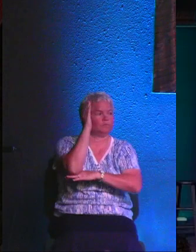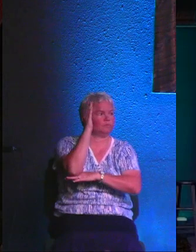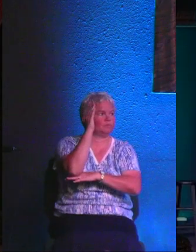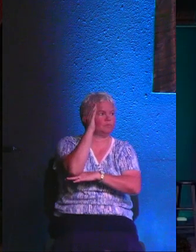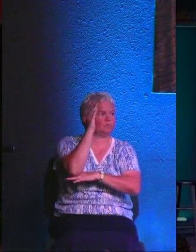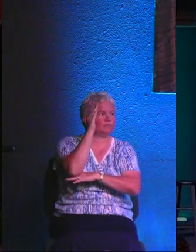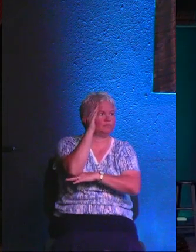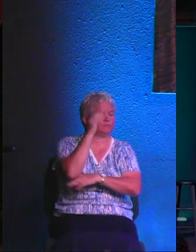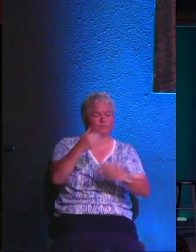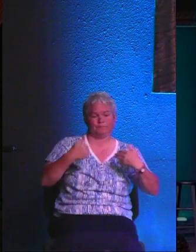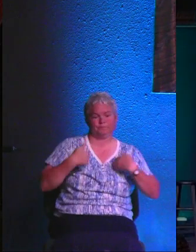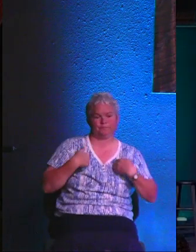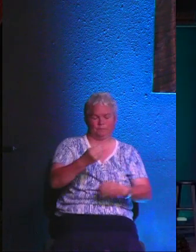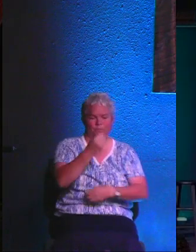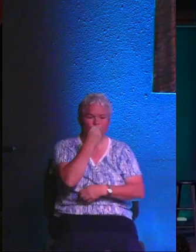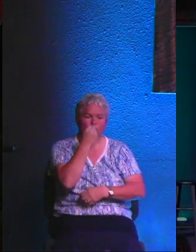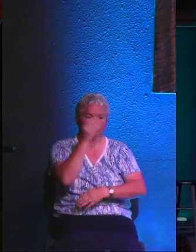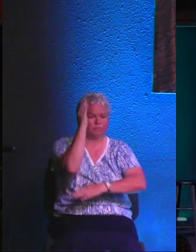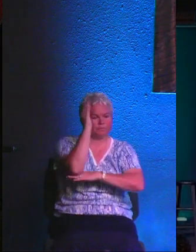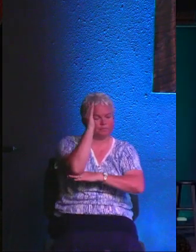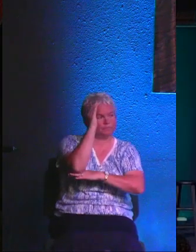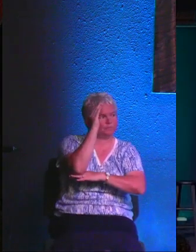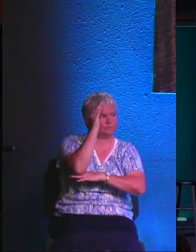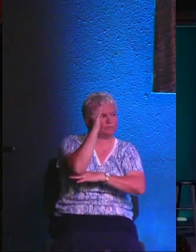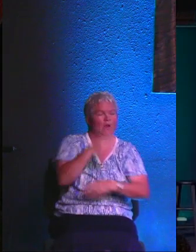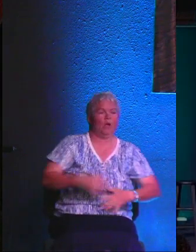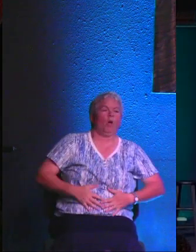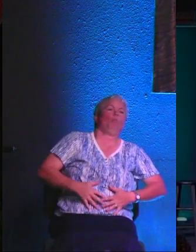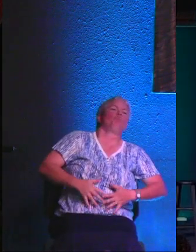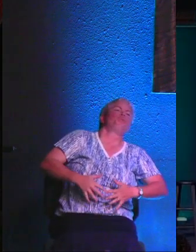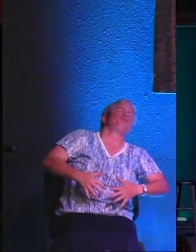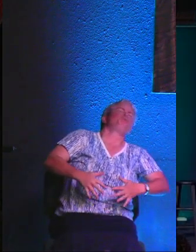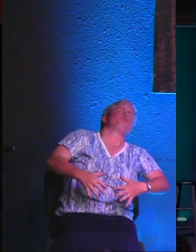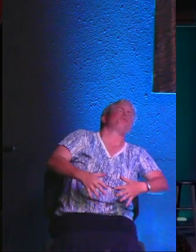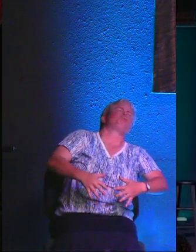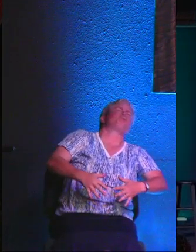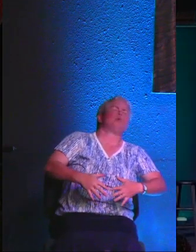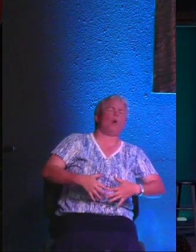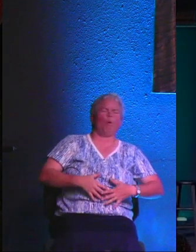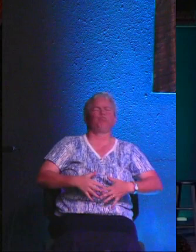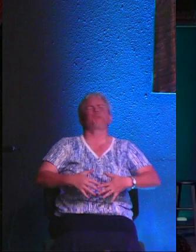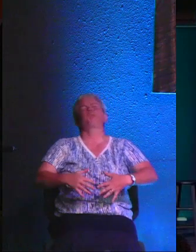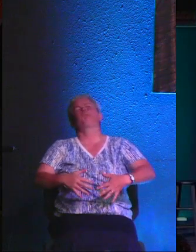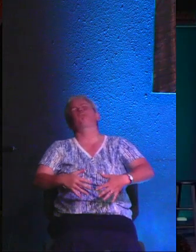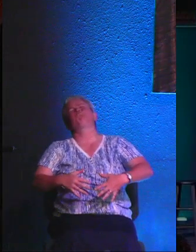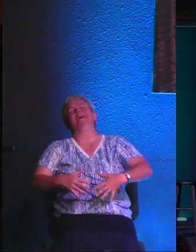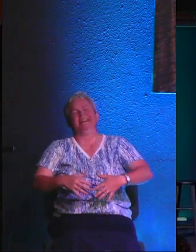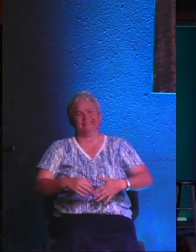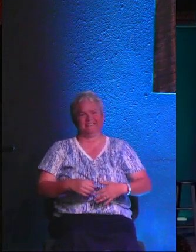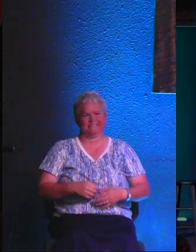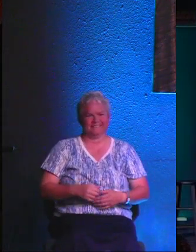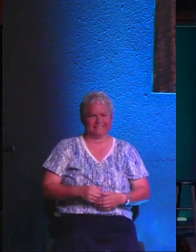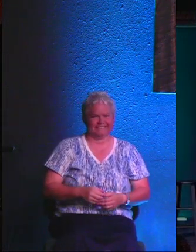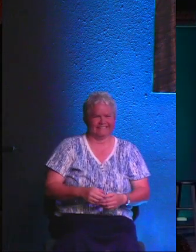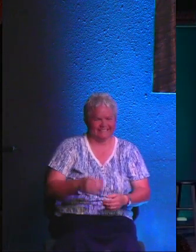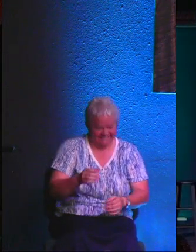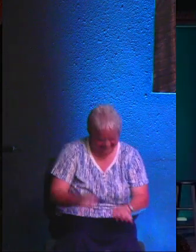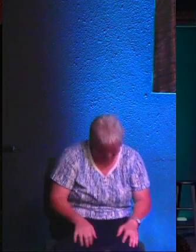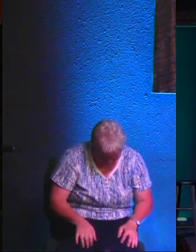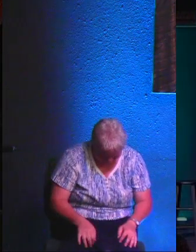We're going to have plenty of food today. We're going to be so stuffed. because we have so much food. So please